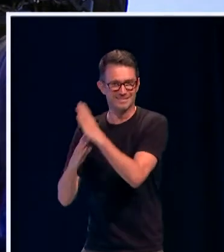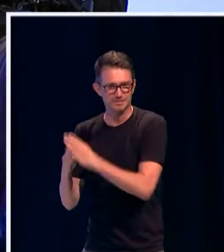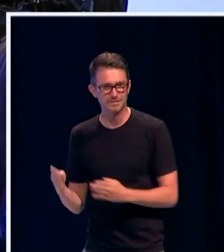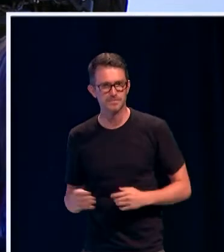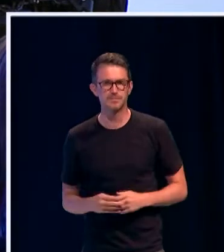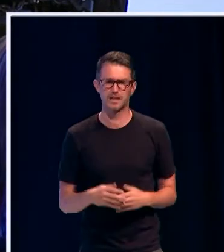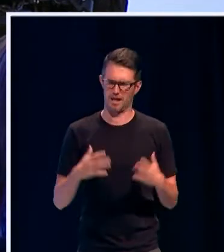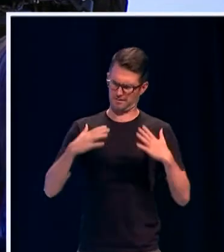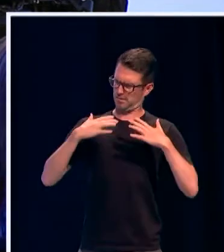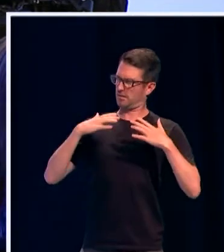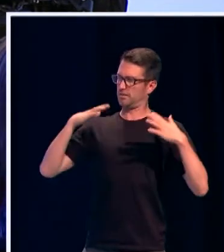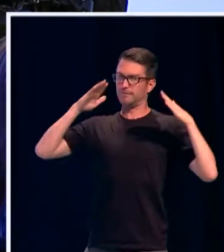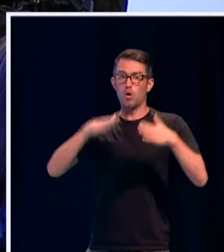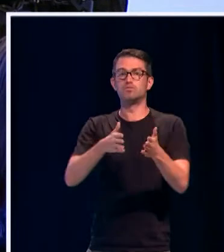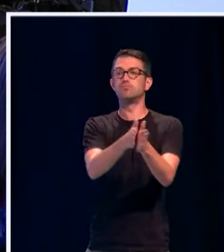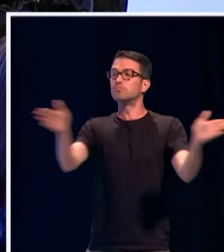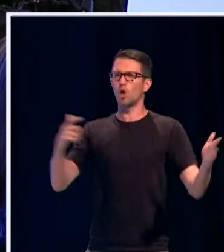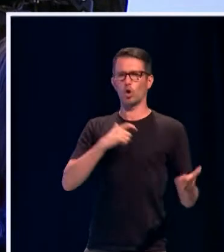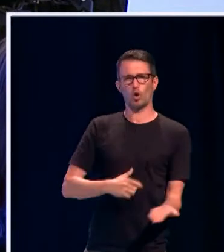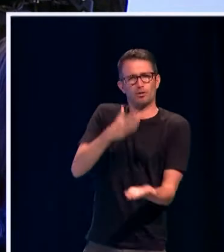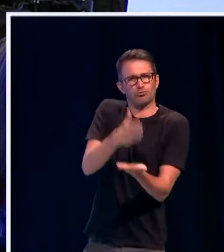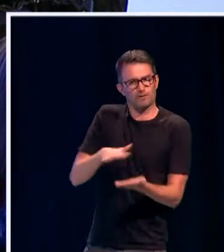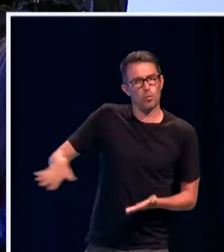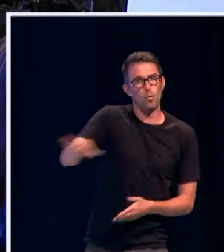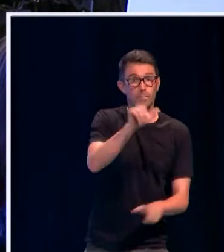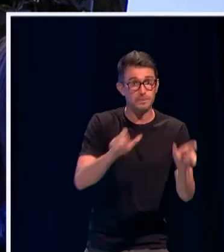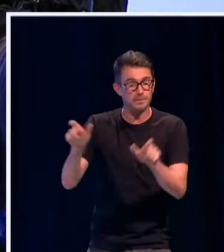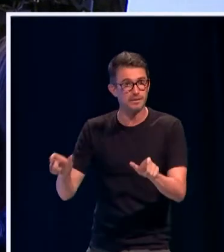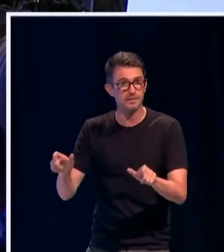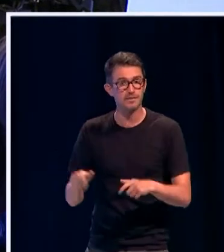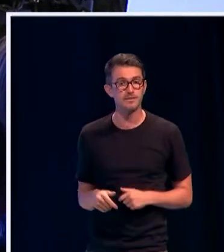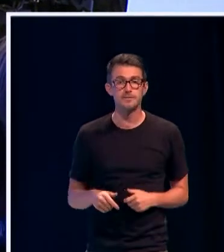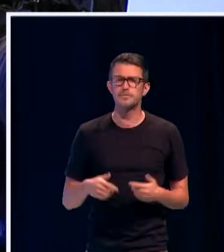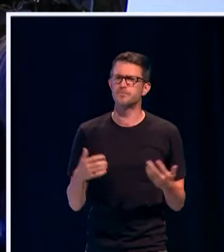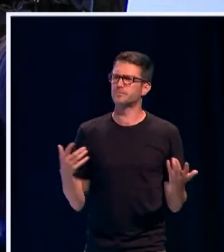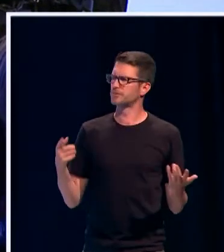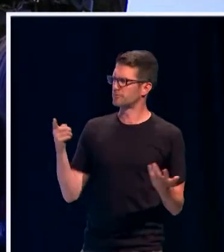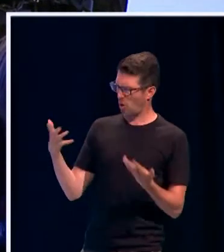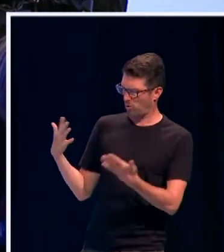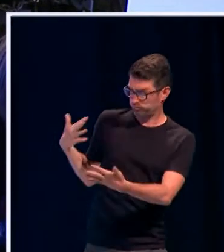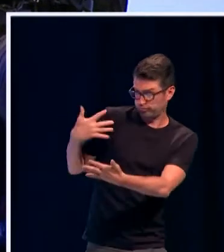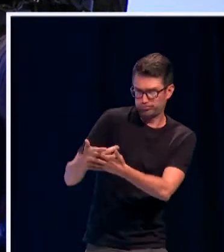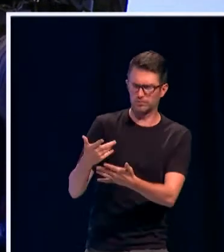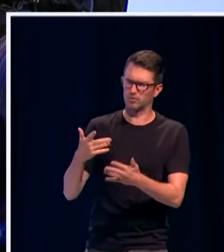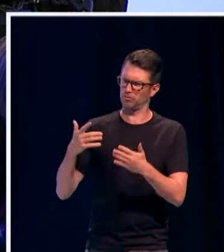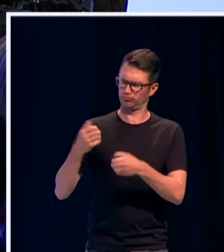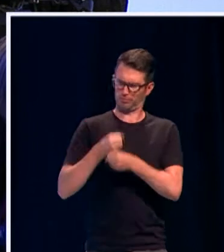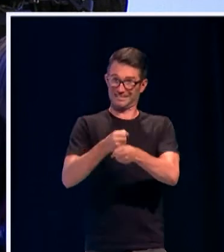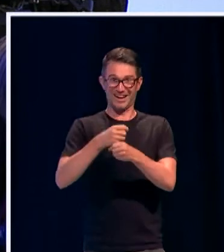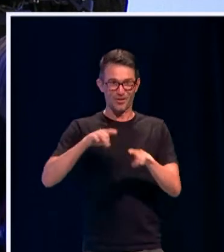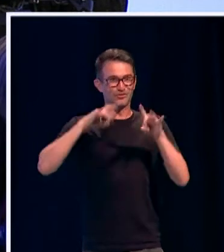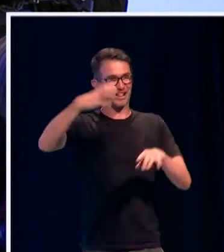So my question to you, Mika, is, since you are speaking on behalf of the Australian government, can you please provide a